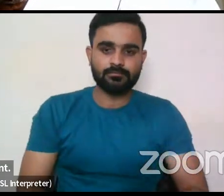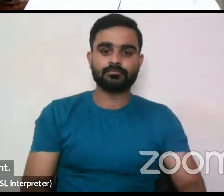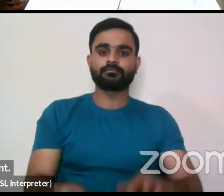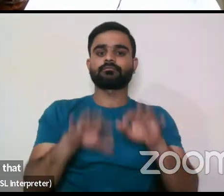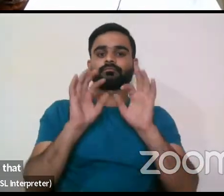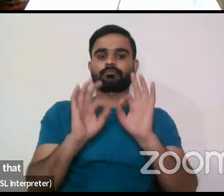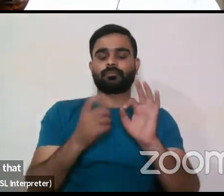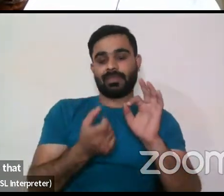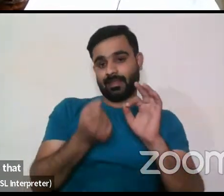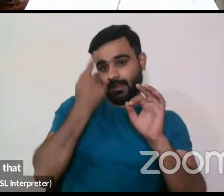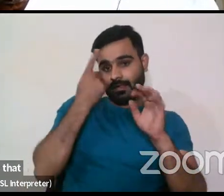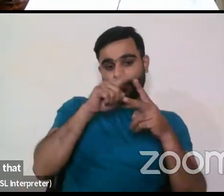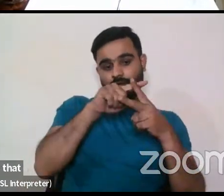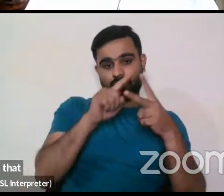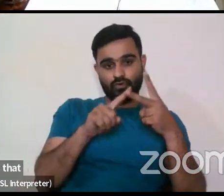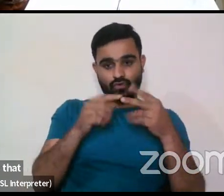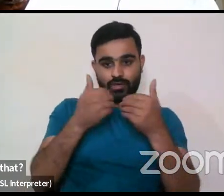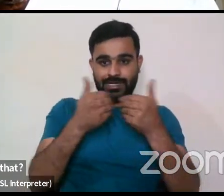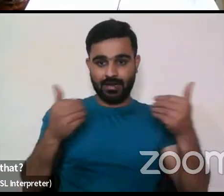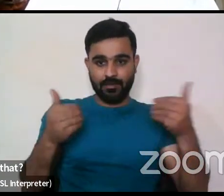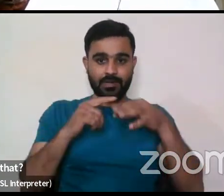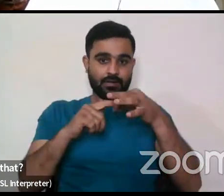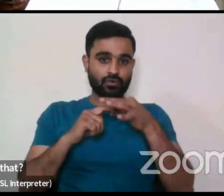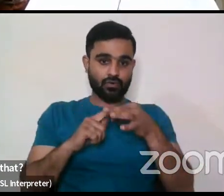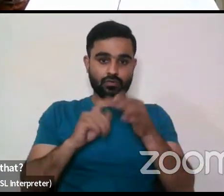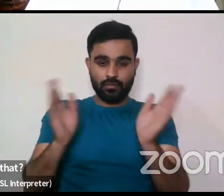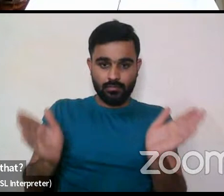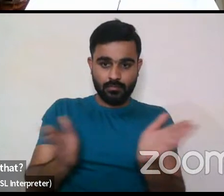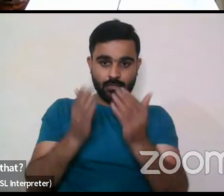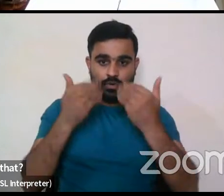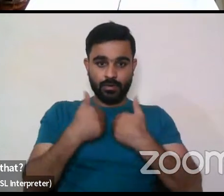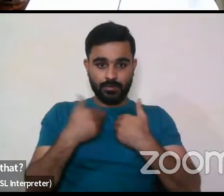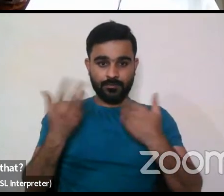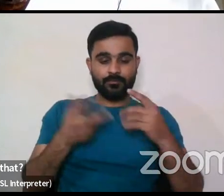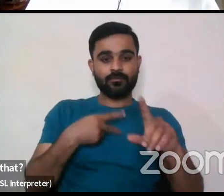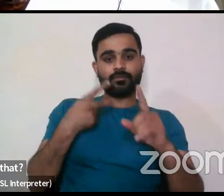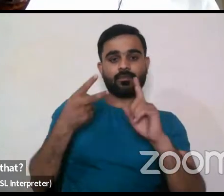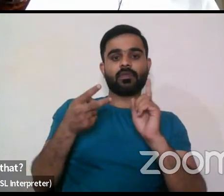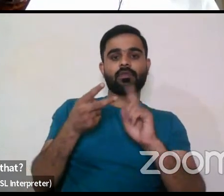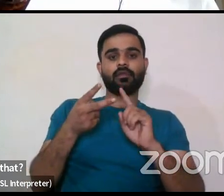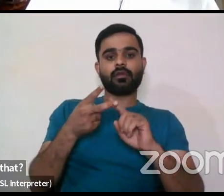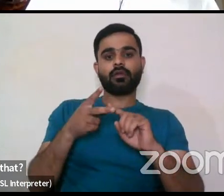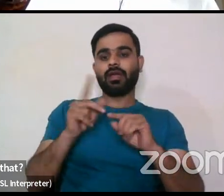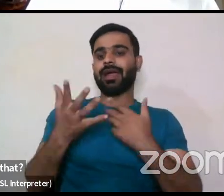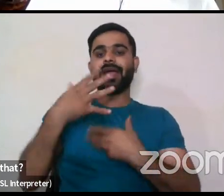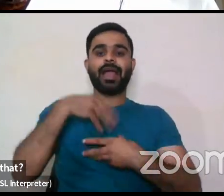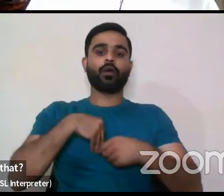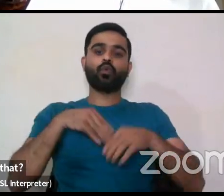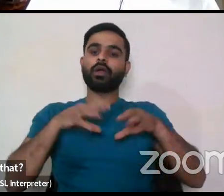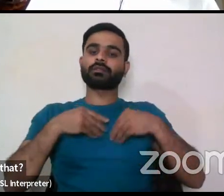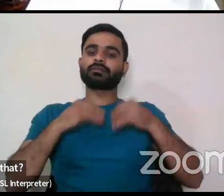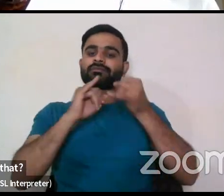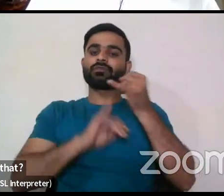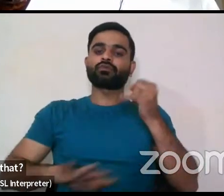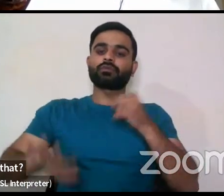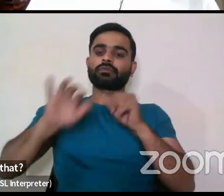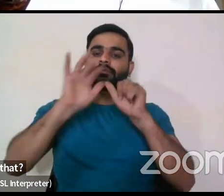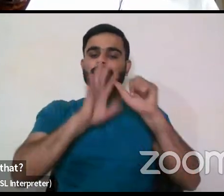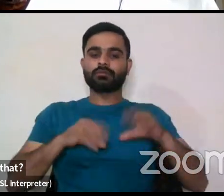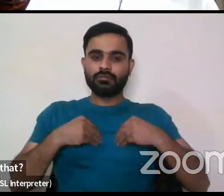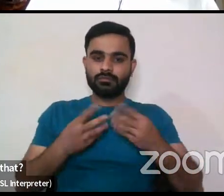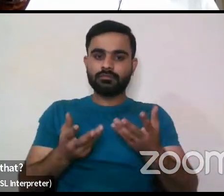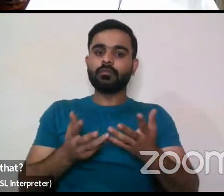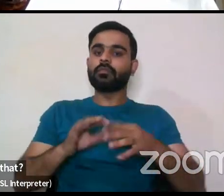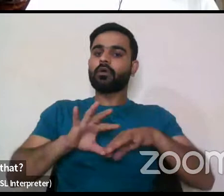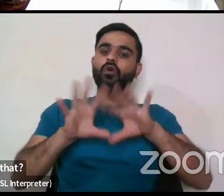I understand these are two separate questions. First, what motivated me? And secondly, how receptive have different South Asian countries and South Asia as a whole